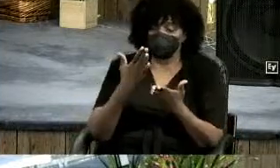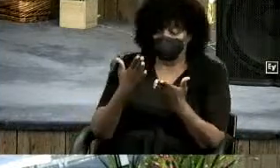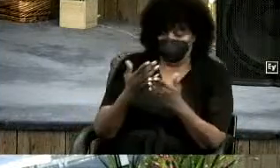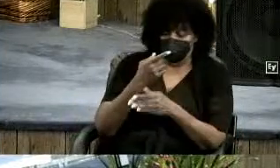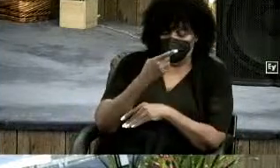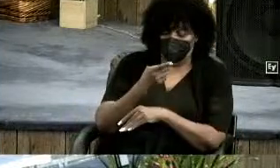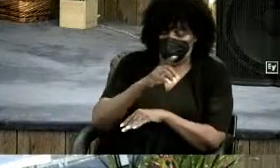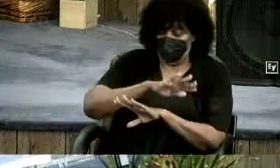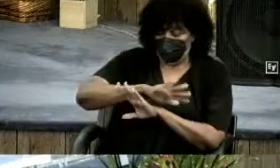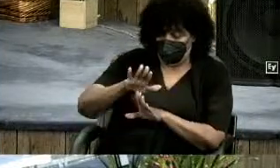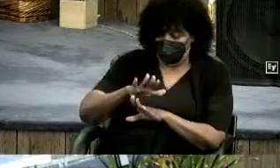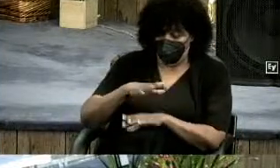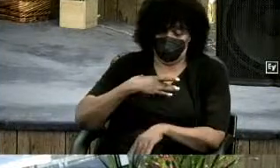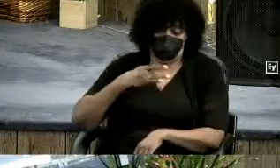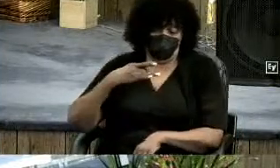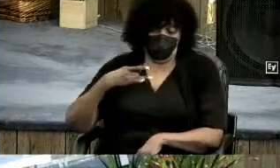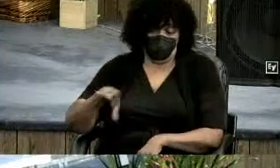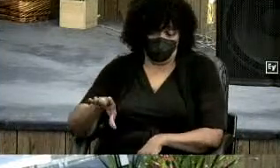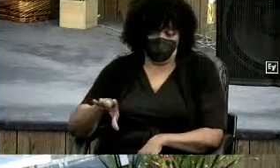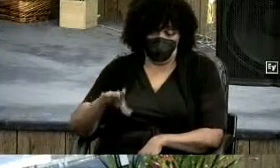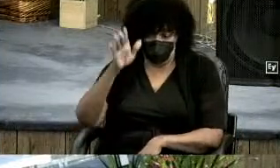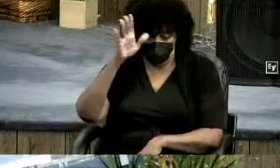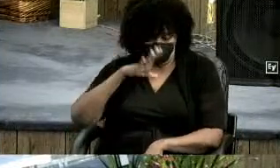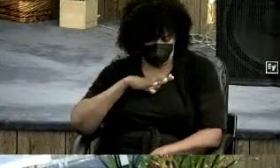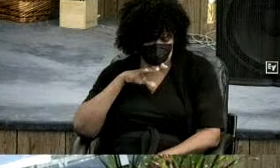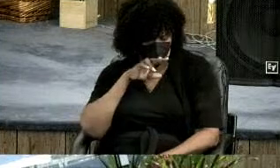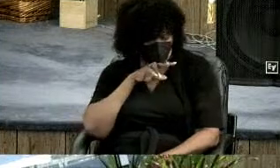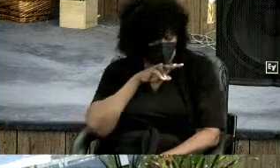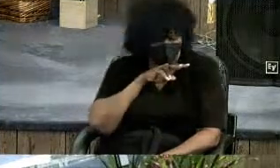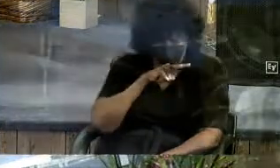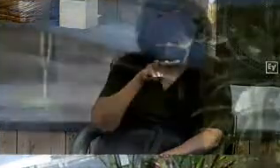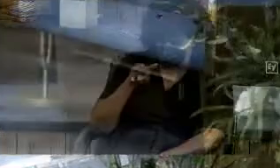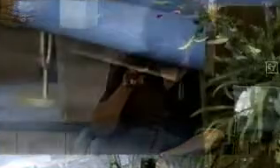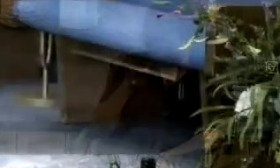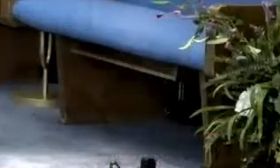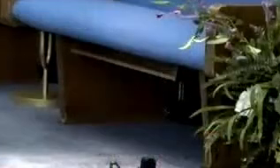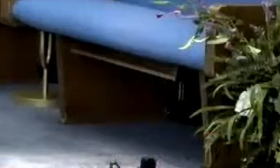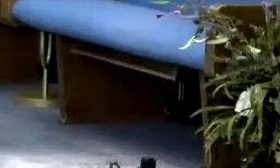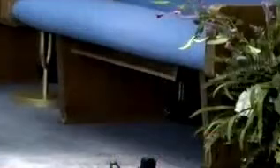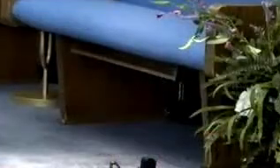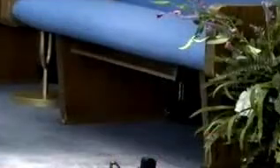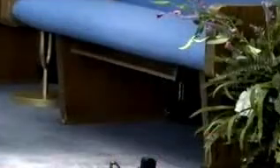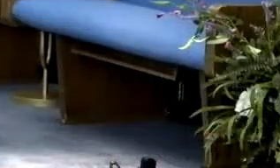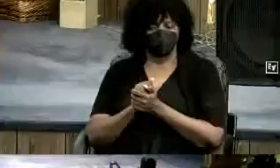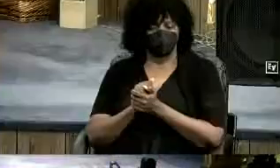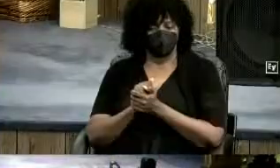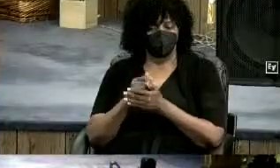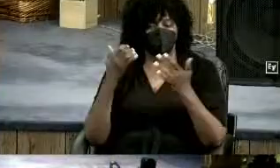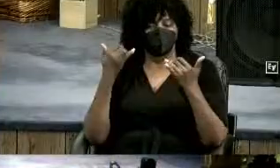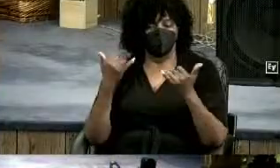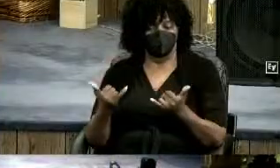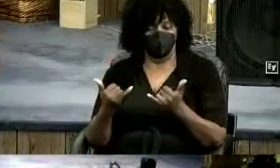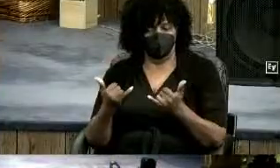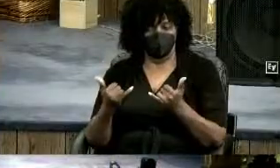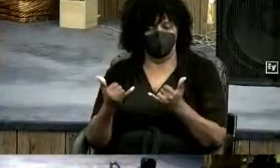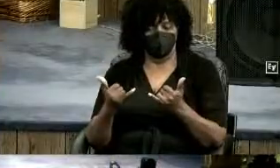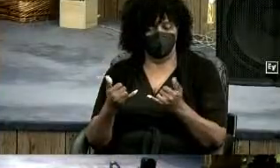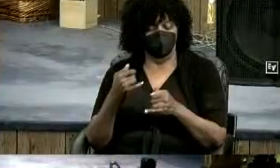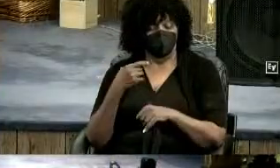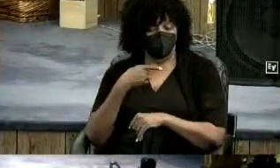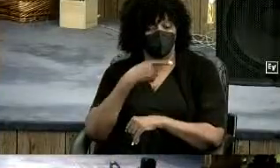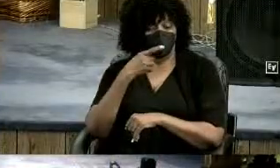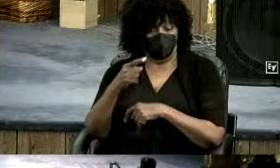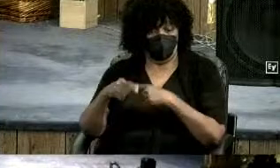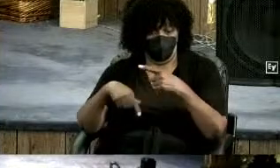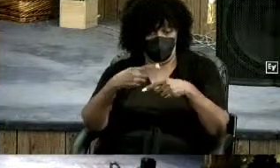men. And the same people who look stink at her because she didn't like typical girly stuff are looking funny at her because she go